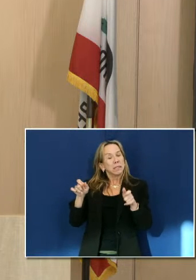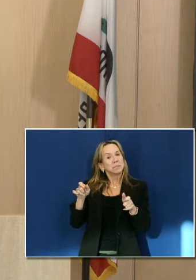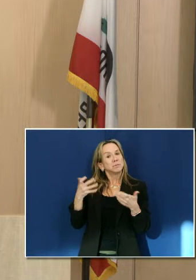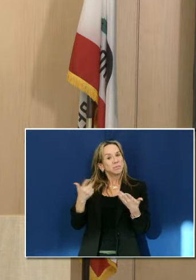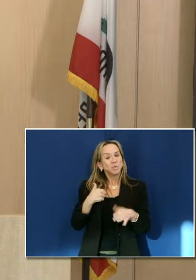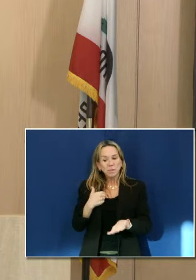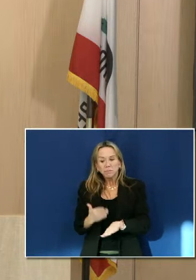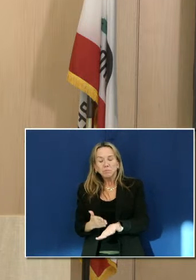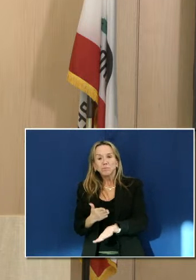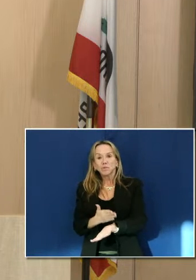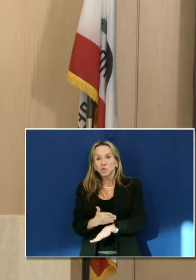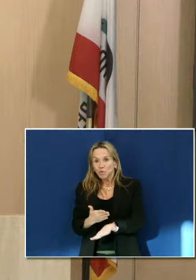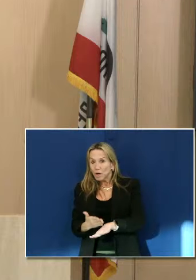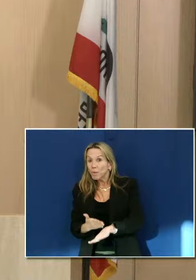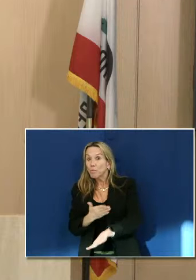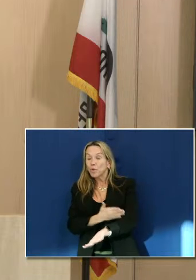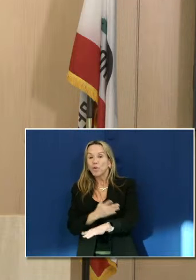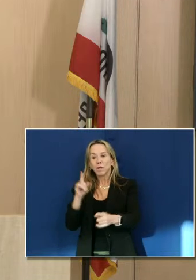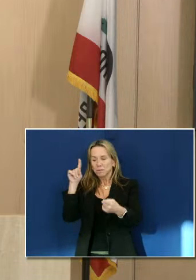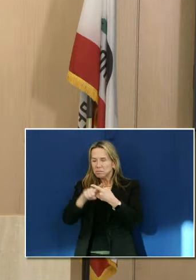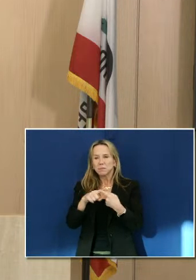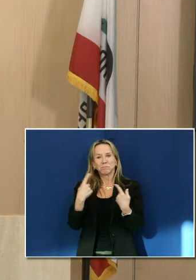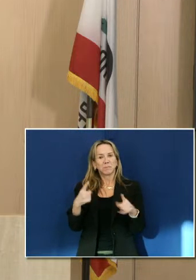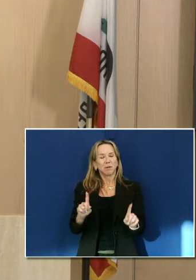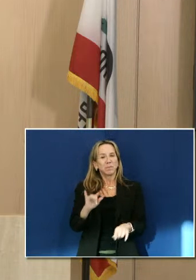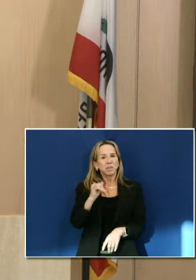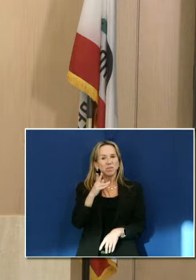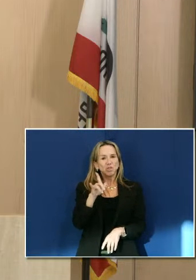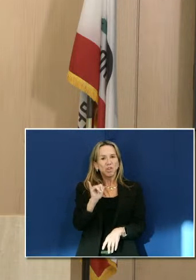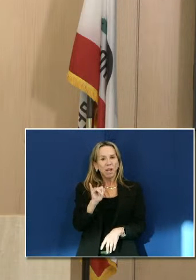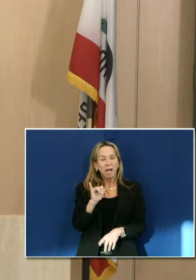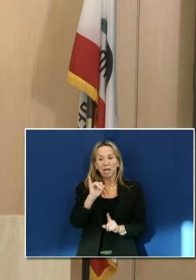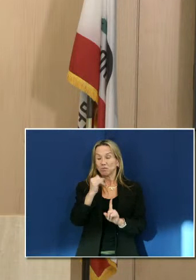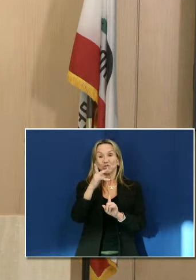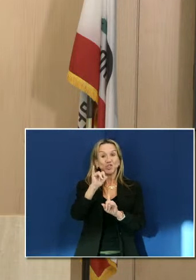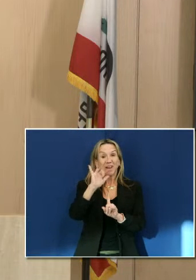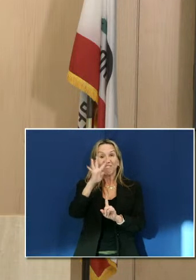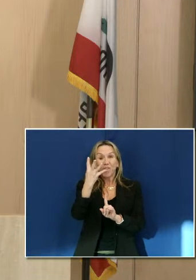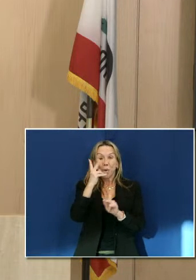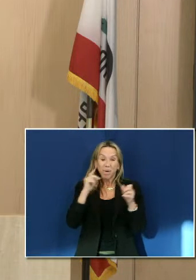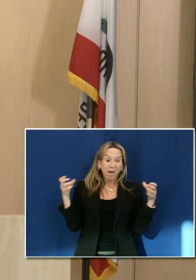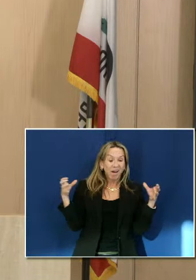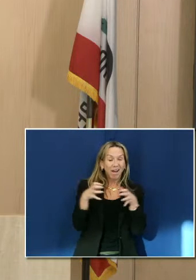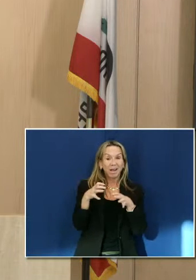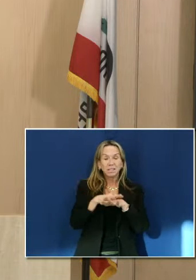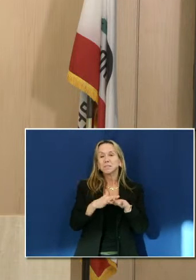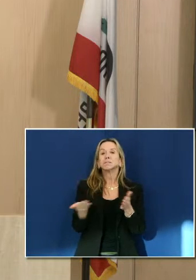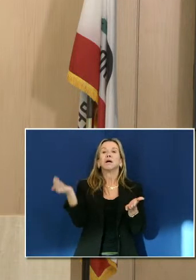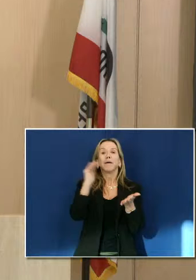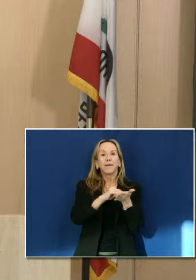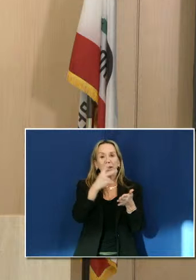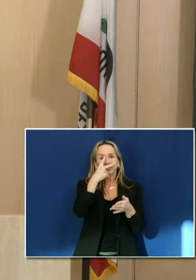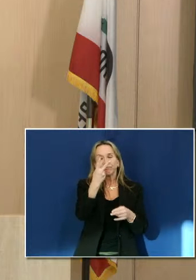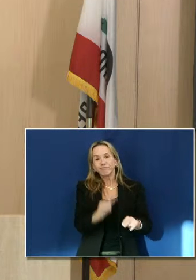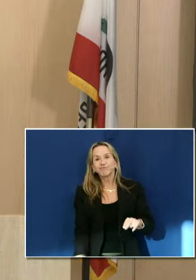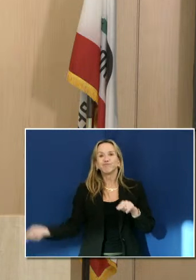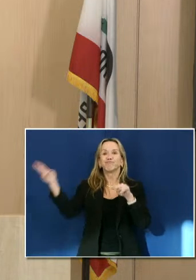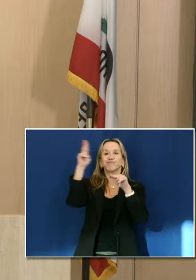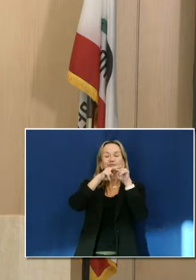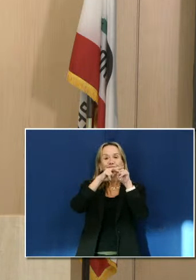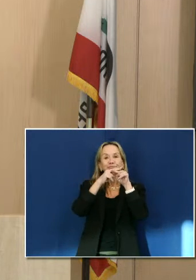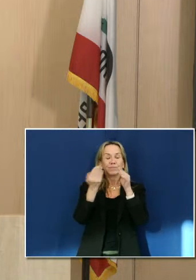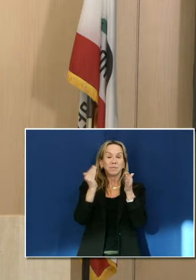improvement till we reached July, and then we had July 4th. And then we had our next surge, and we managed